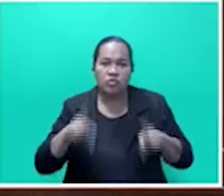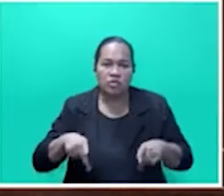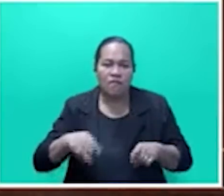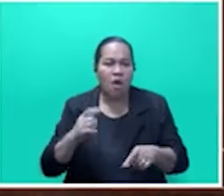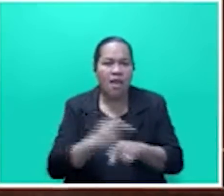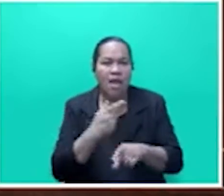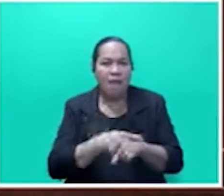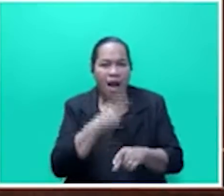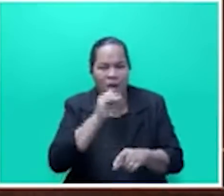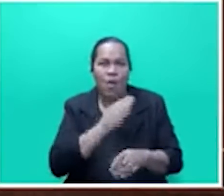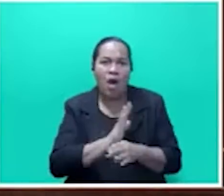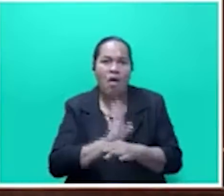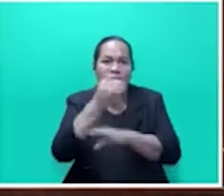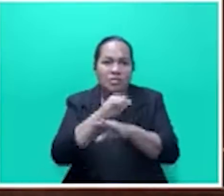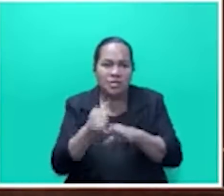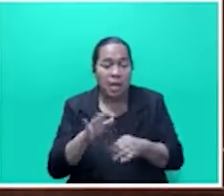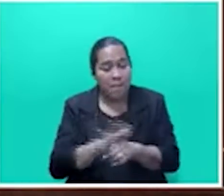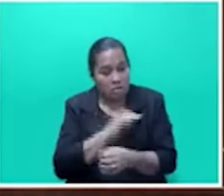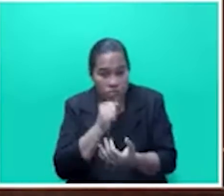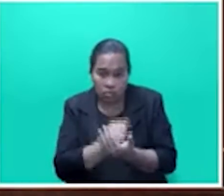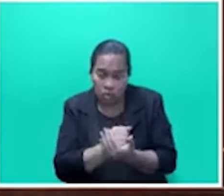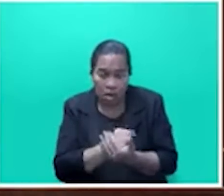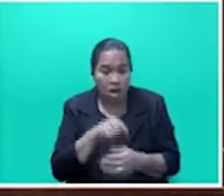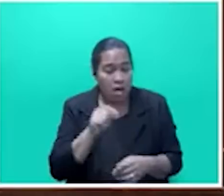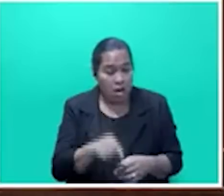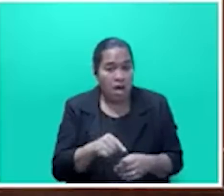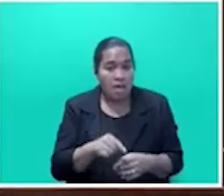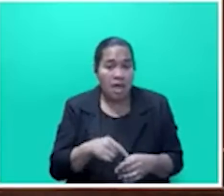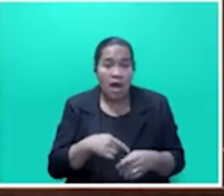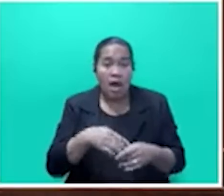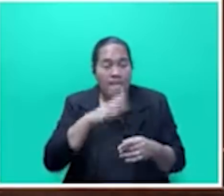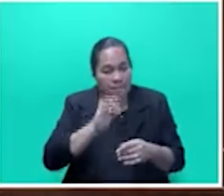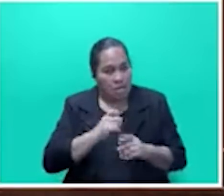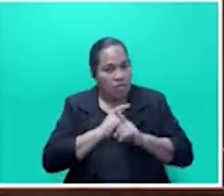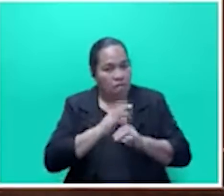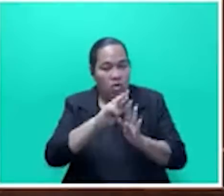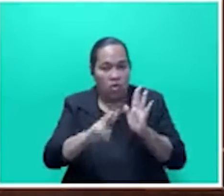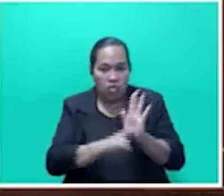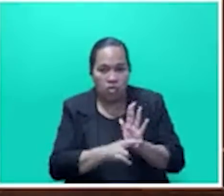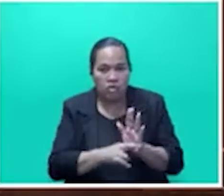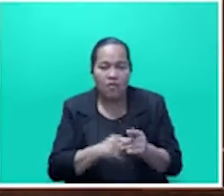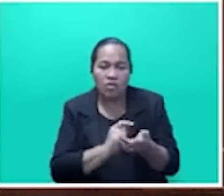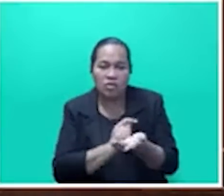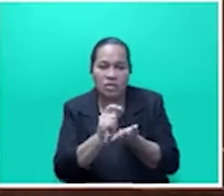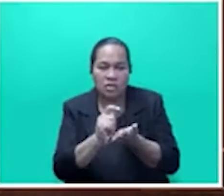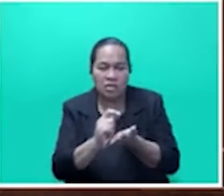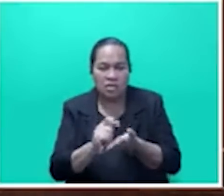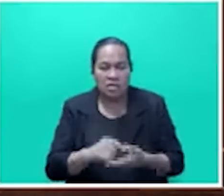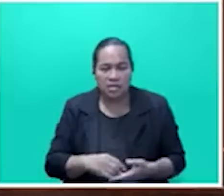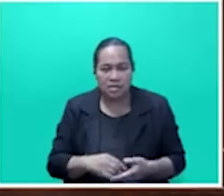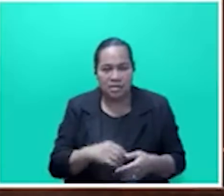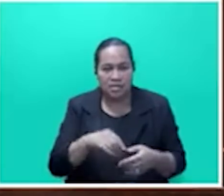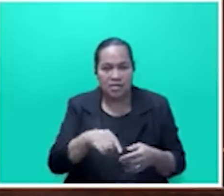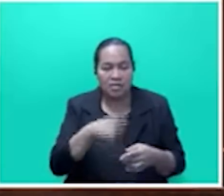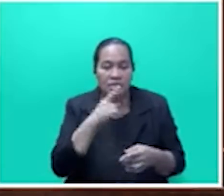mobility. Government will ensure public enterprises to follow the rules of transparency, good governance and